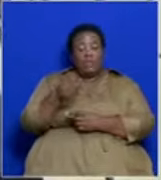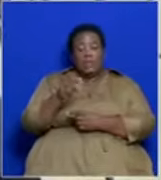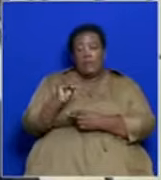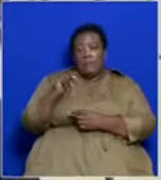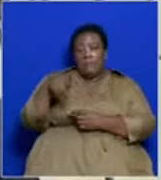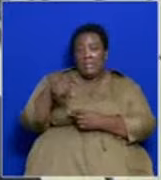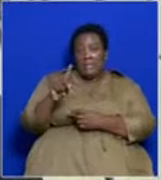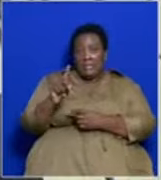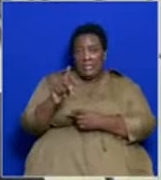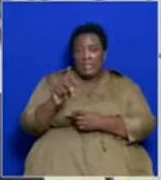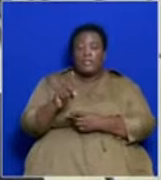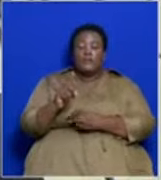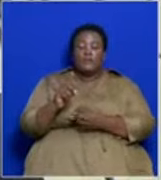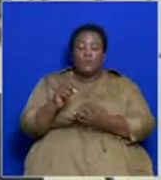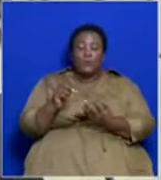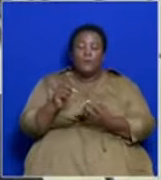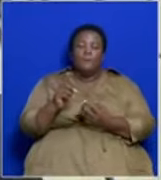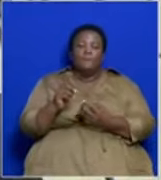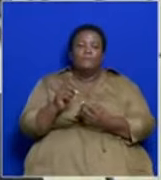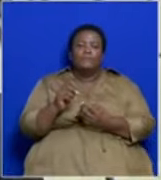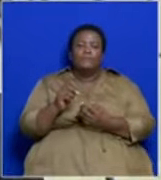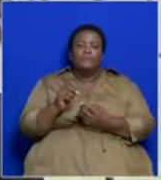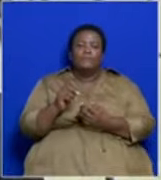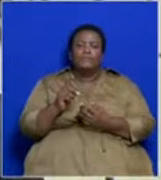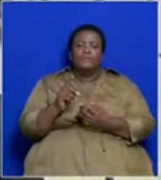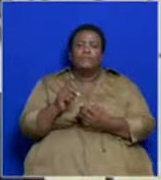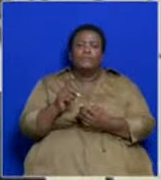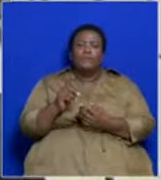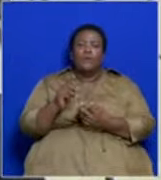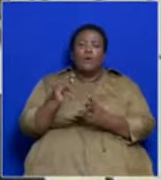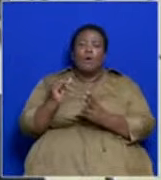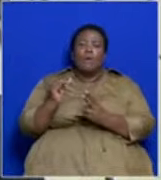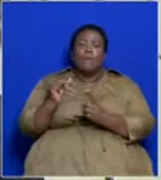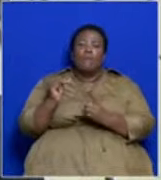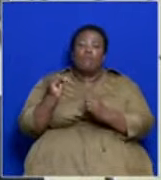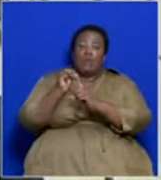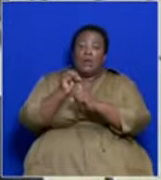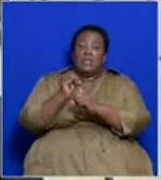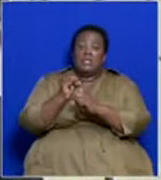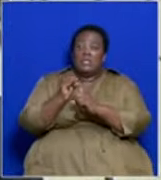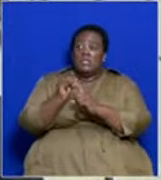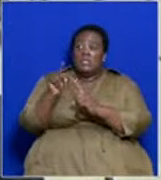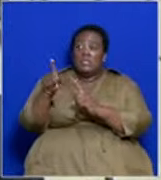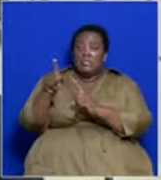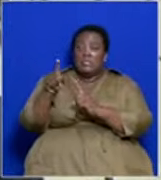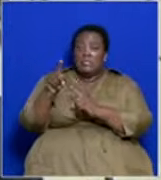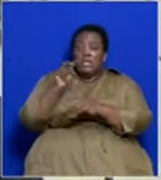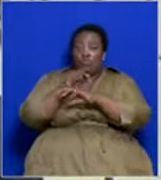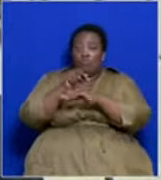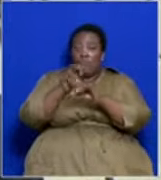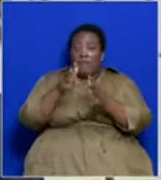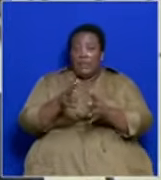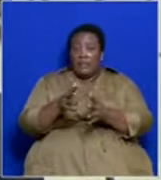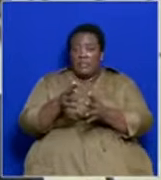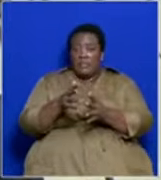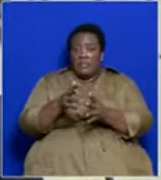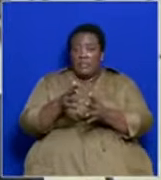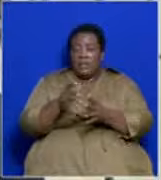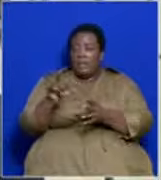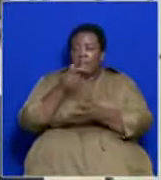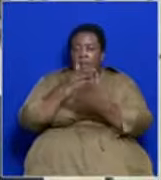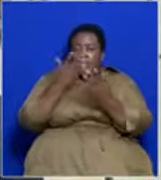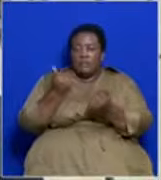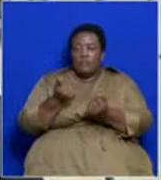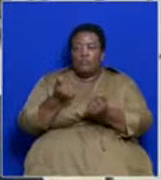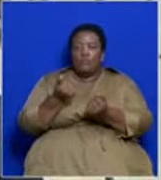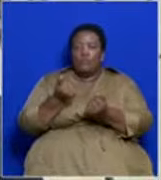Brigadier Kwanazu, who is their supervisor, nor the police officers involved have submitted evidence